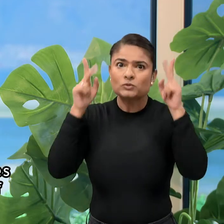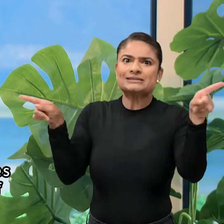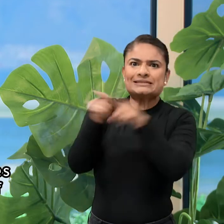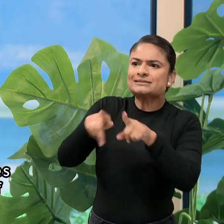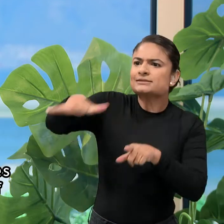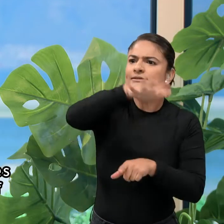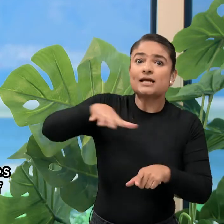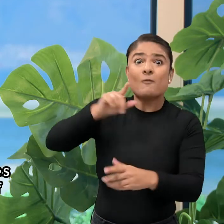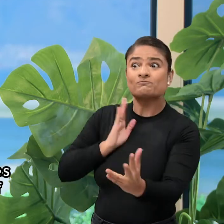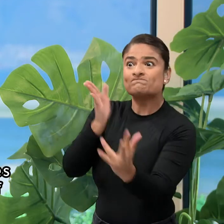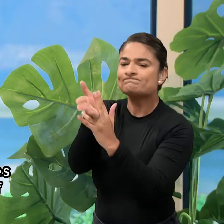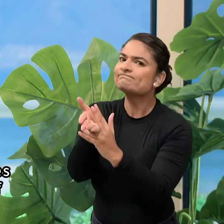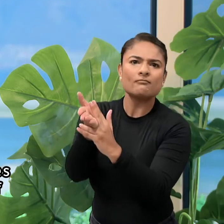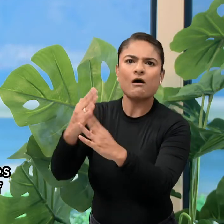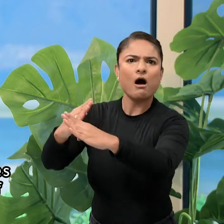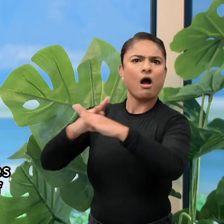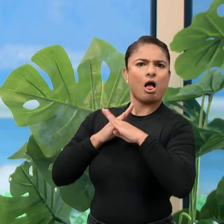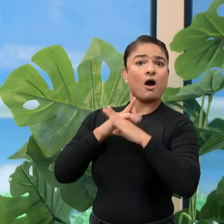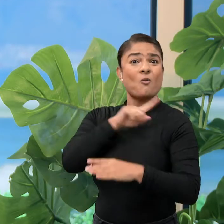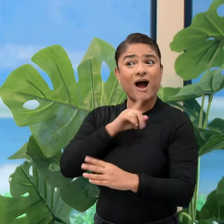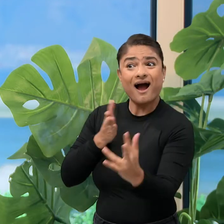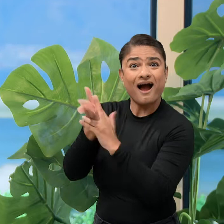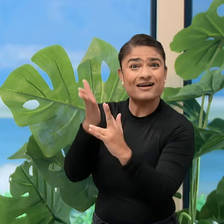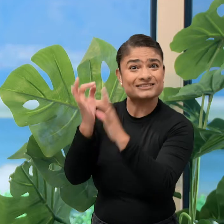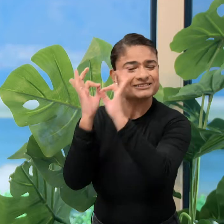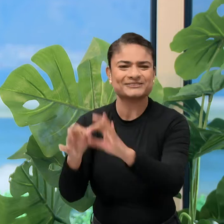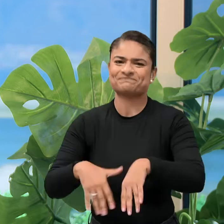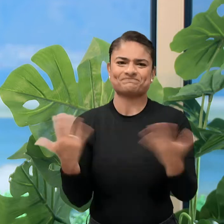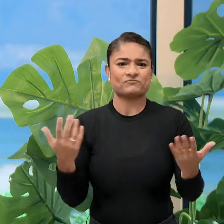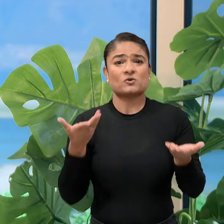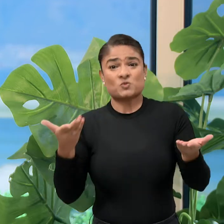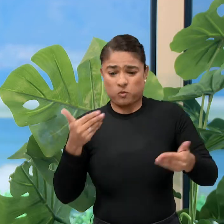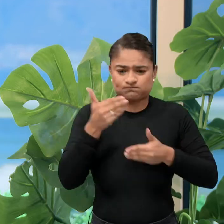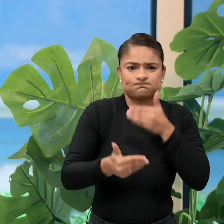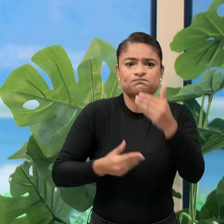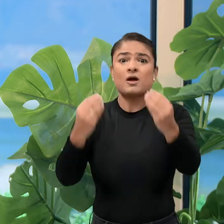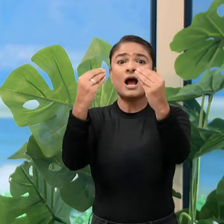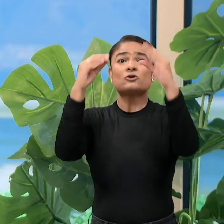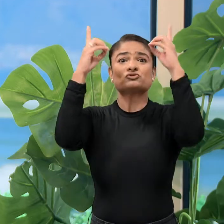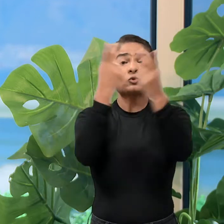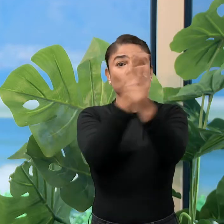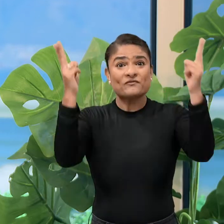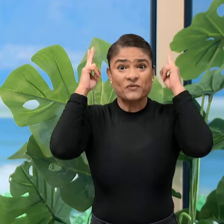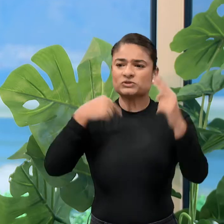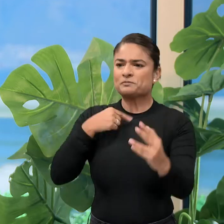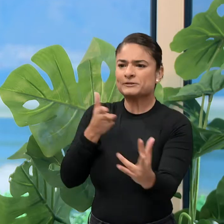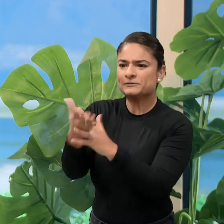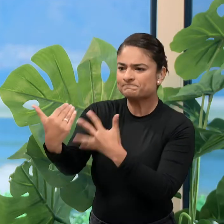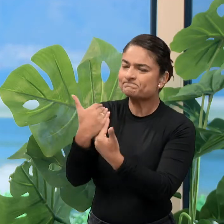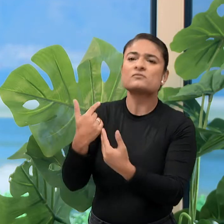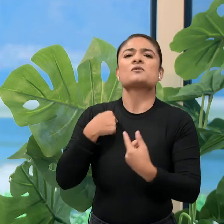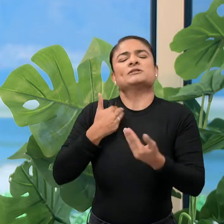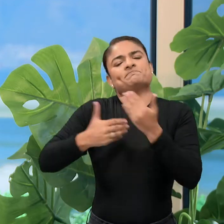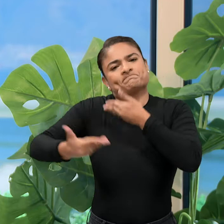other services available to me that I was aware of that could facilitate ease of access into tertiary education. Seeing a gap